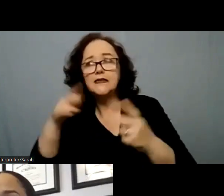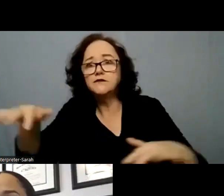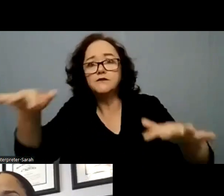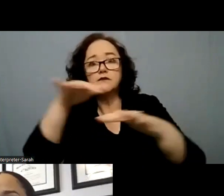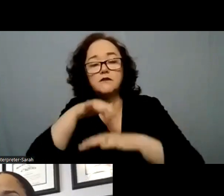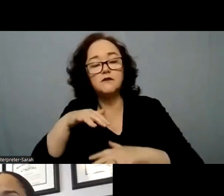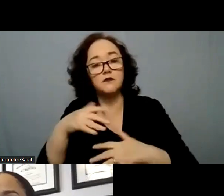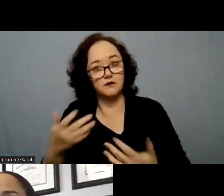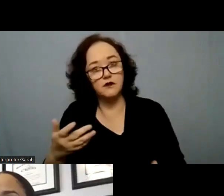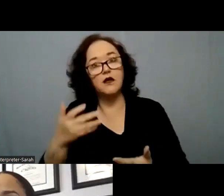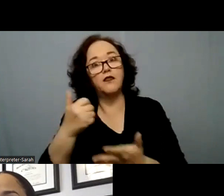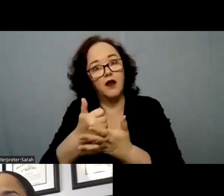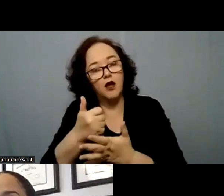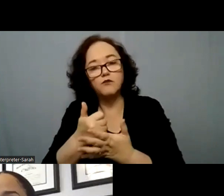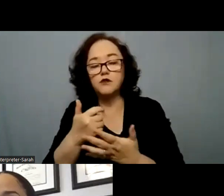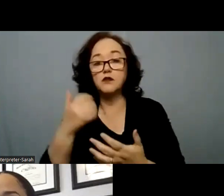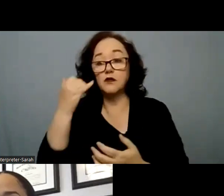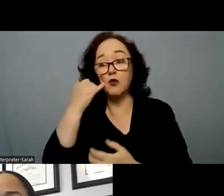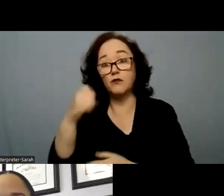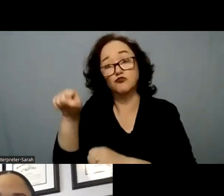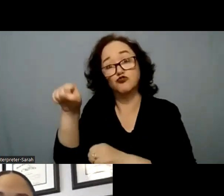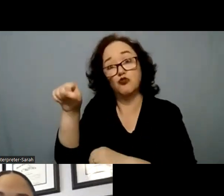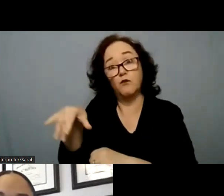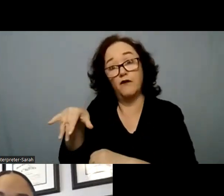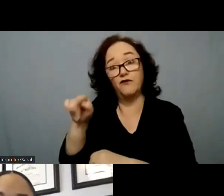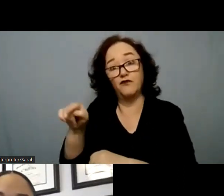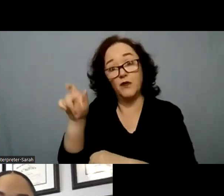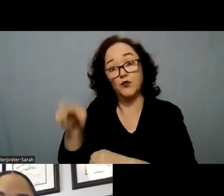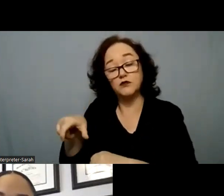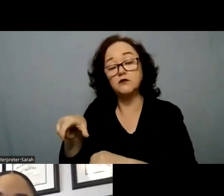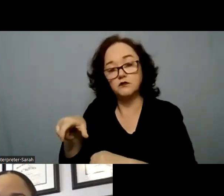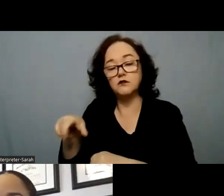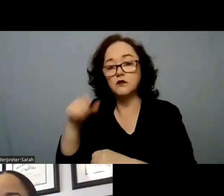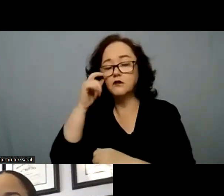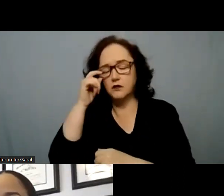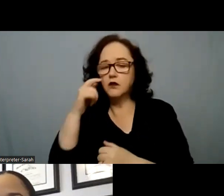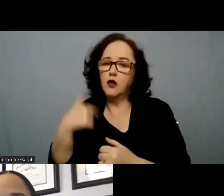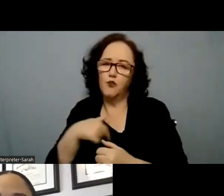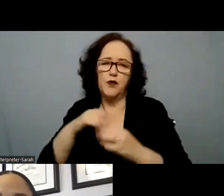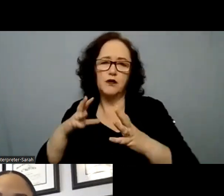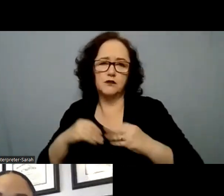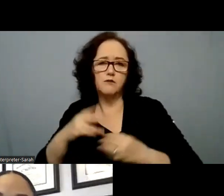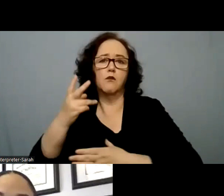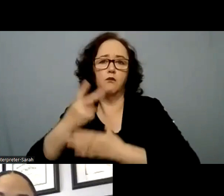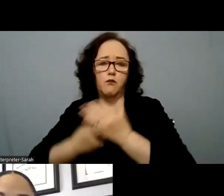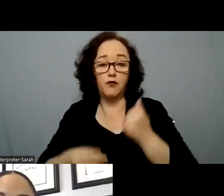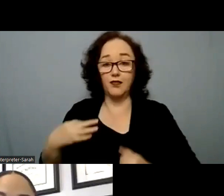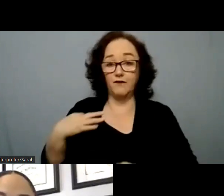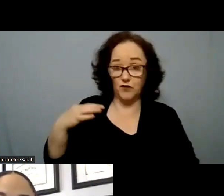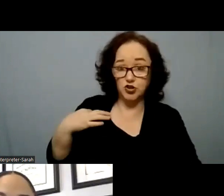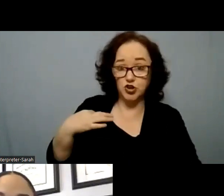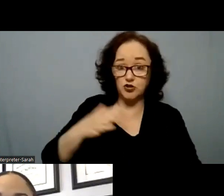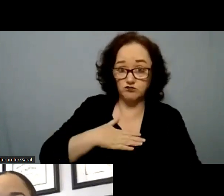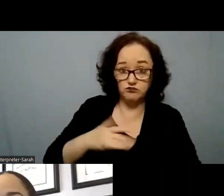person off. And so those persons do come to us in both cases, voluntary and involuntary.